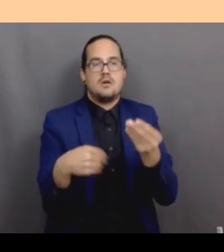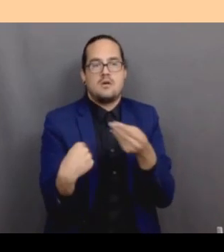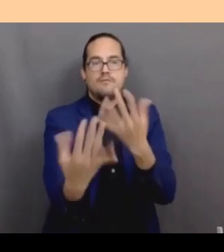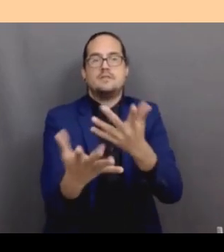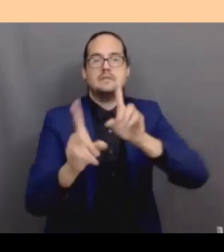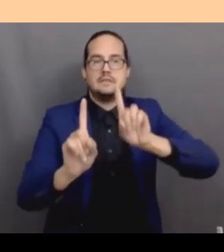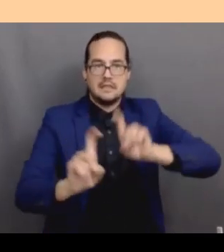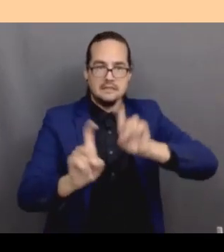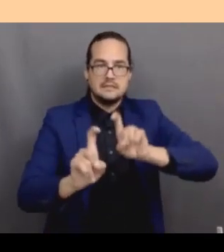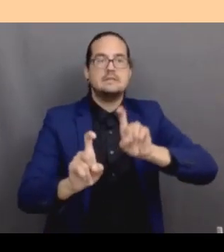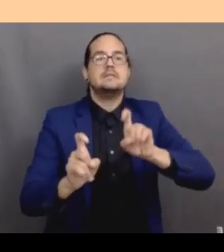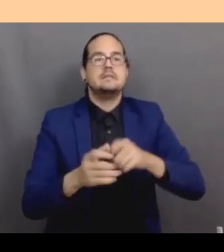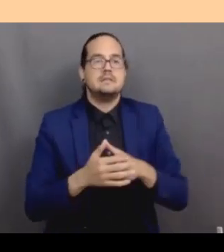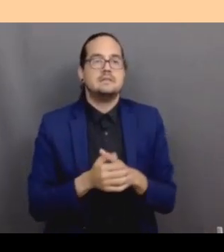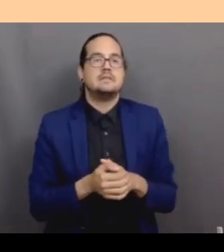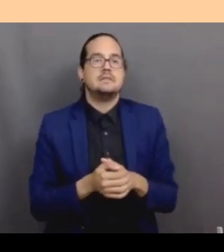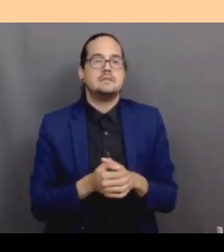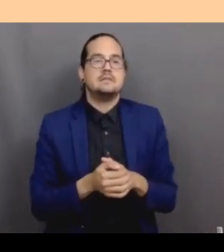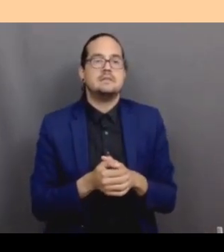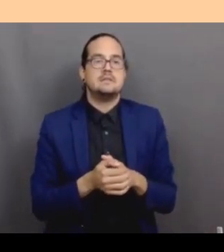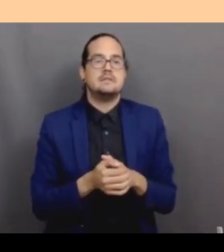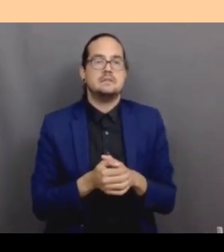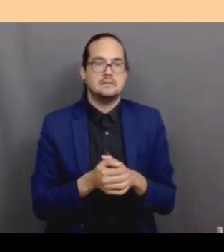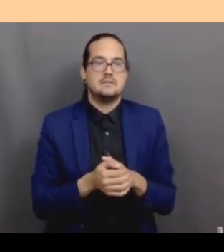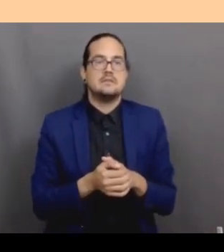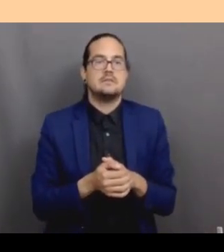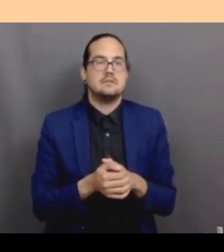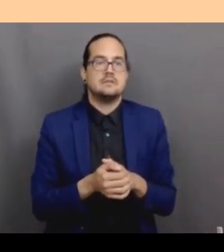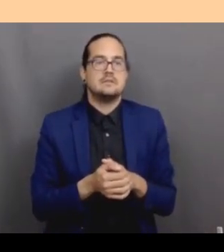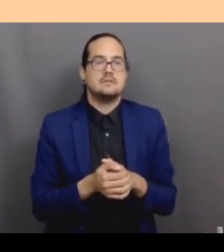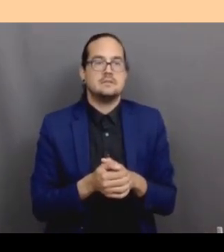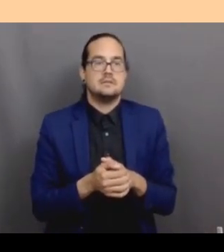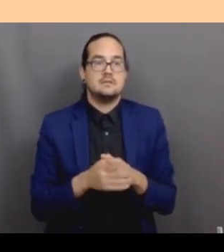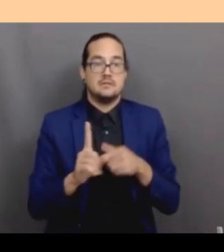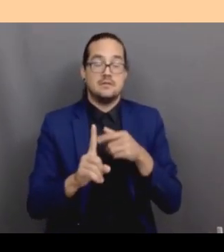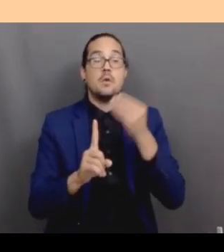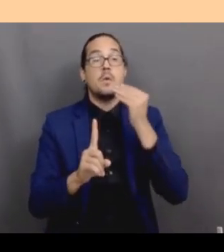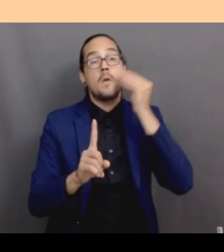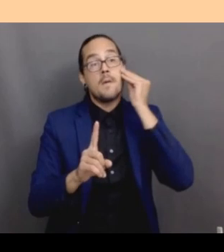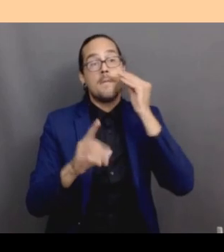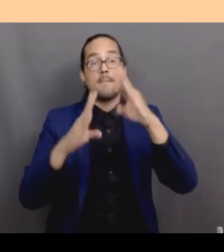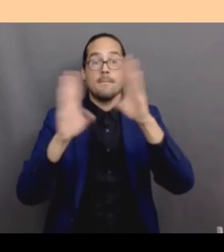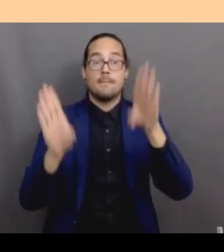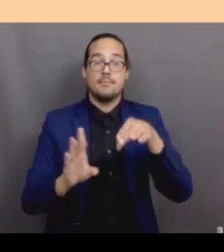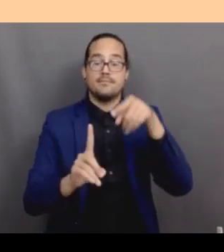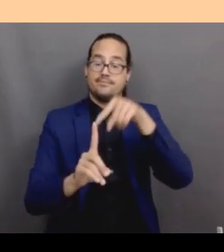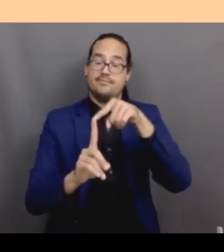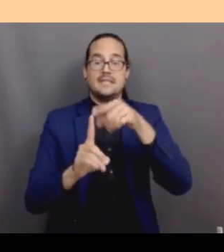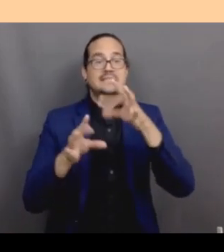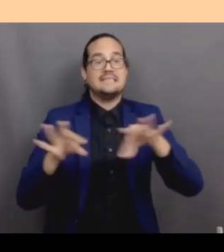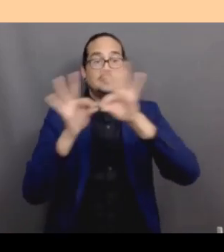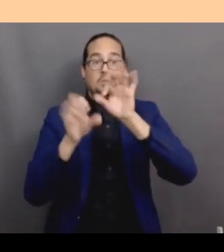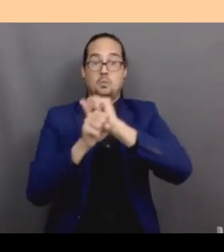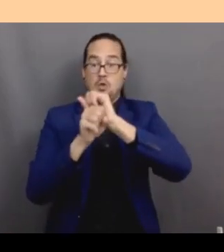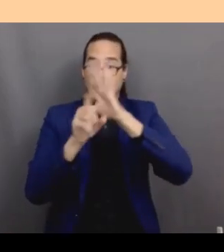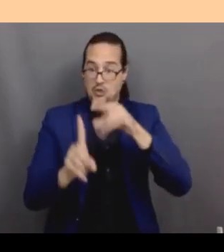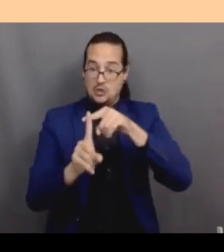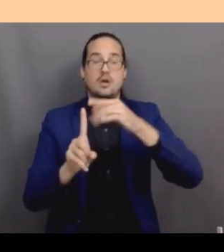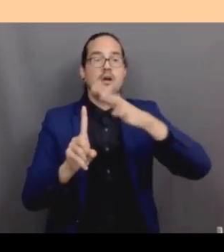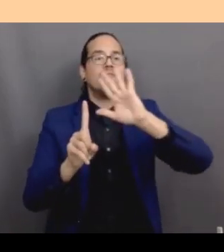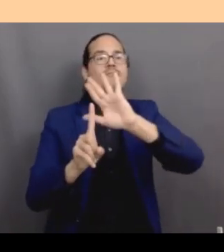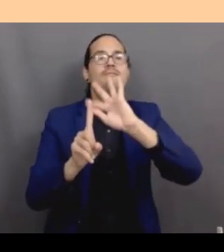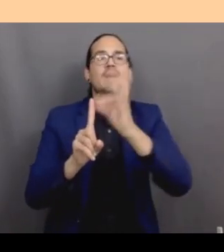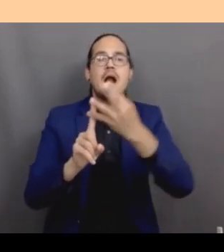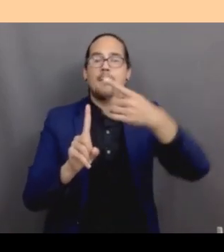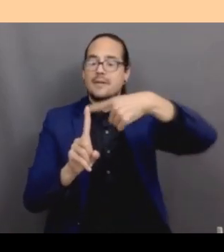they had to an essential worker, all of the household contacts we tested were asymptomatic. And that is, again, revealing how this disease is going